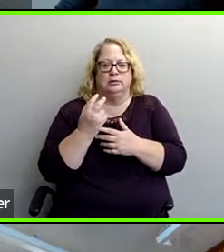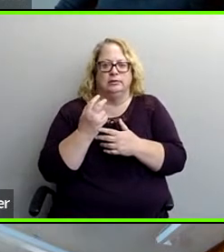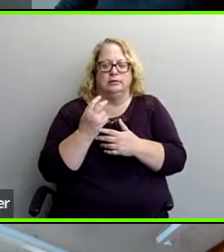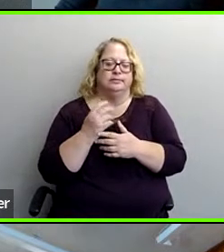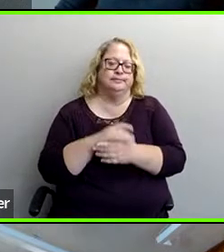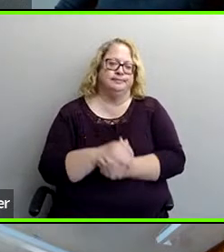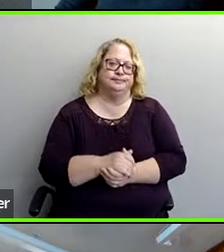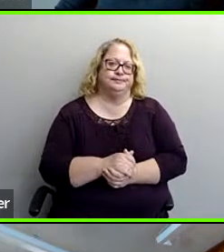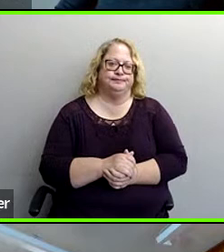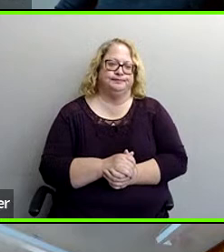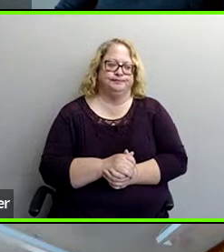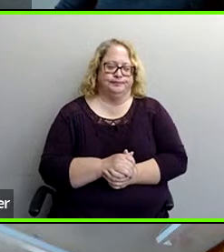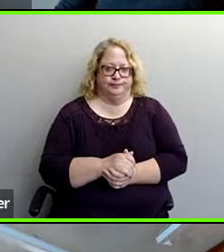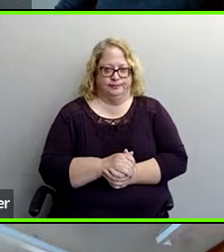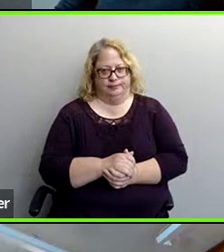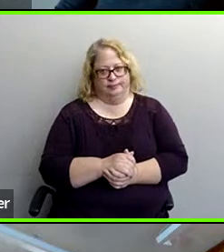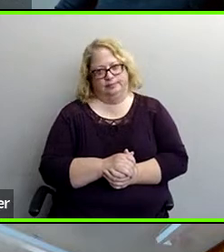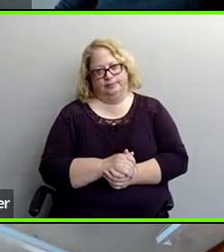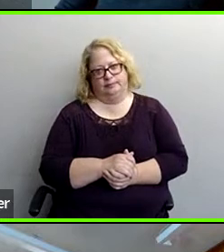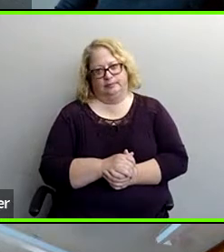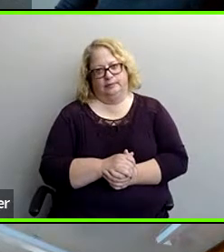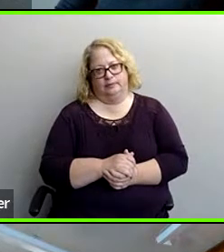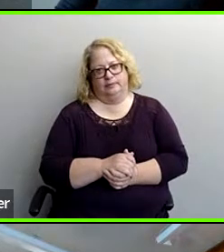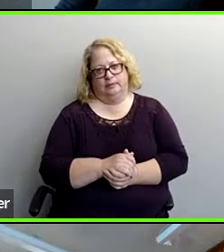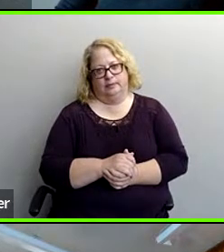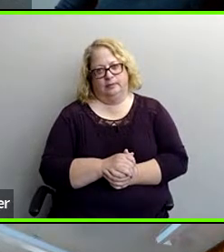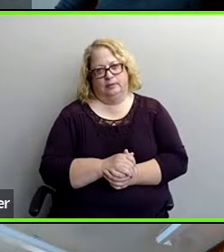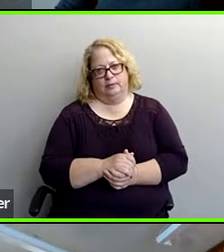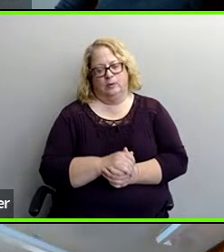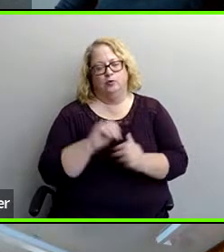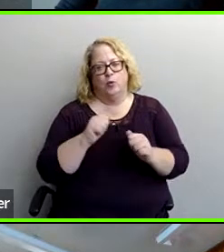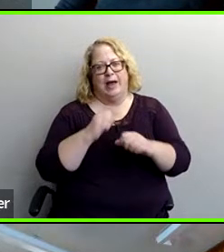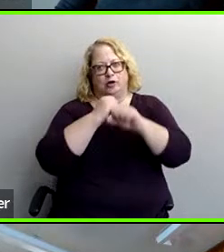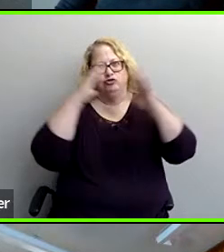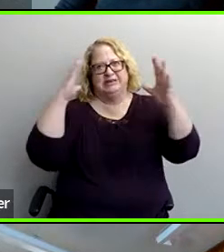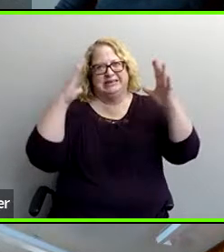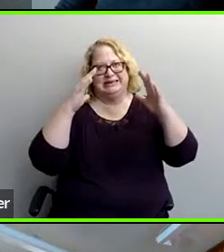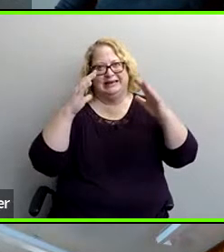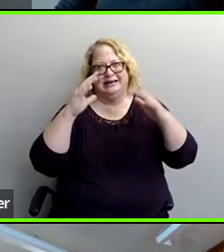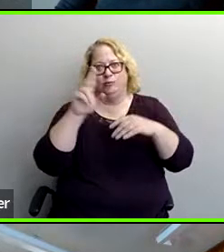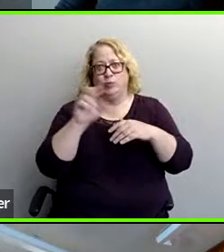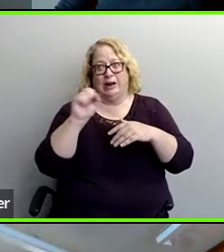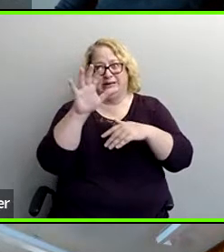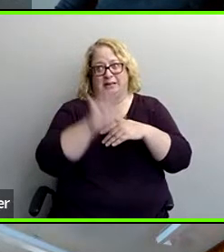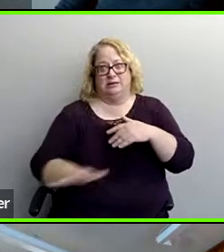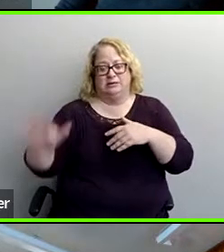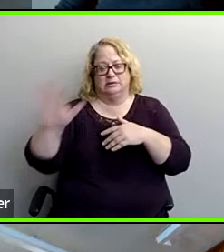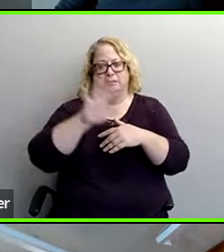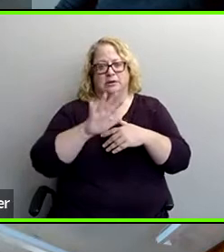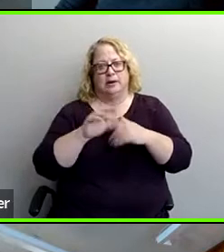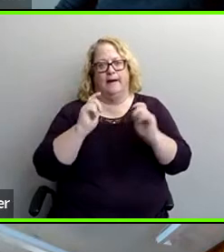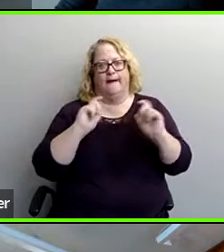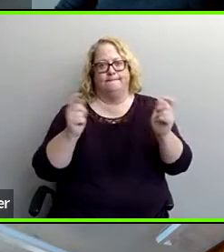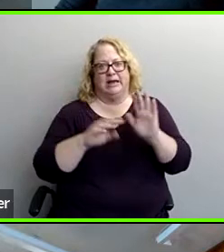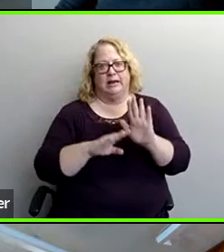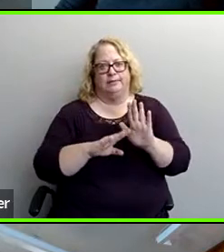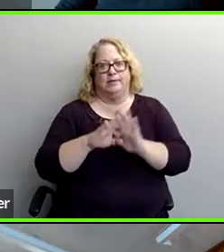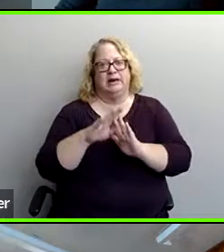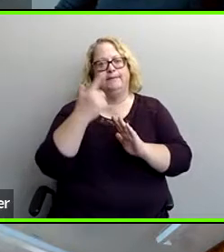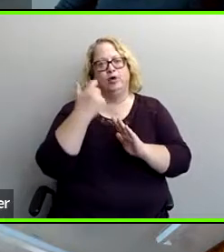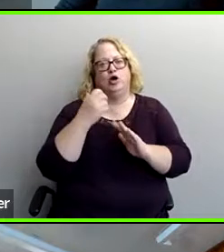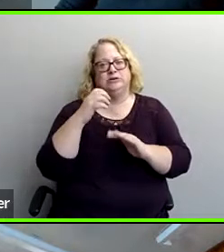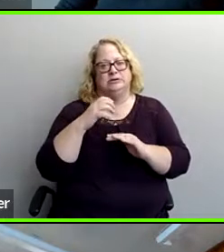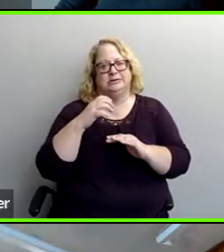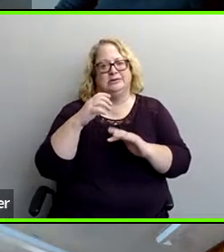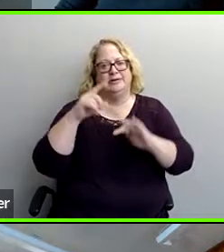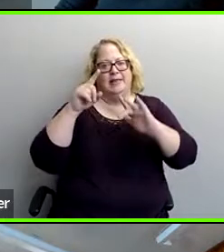anything more. So I could just see nationwide in the next couple of years a big uptick because they missed